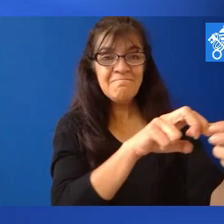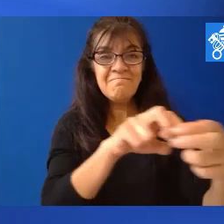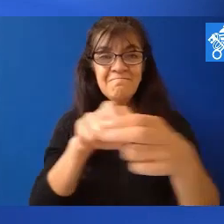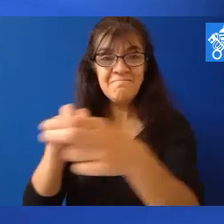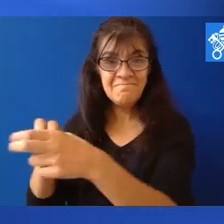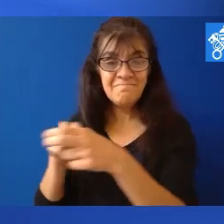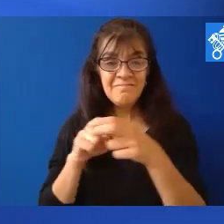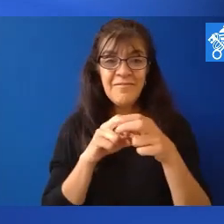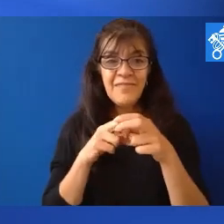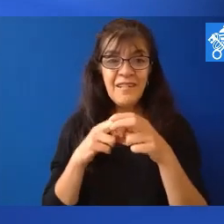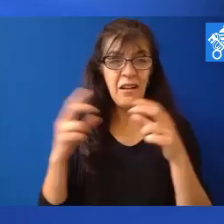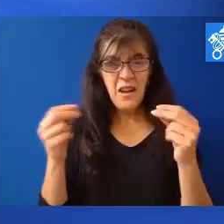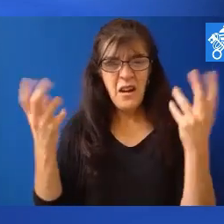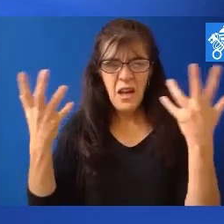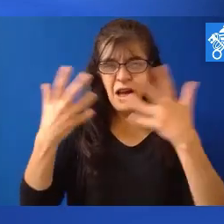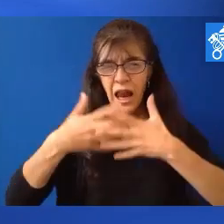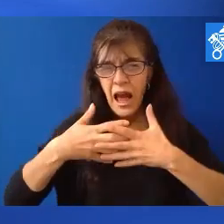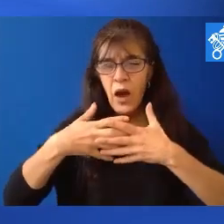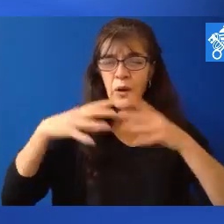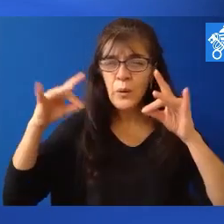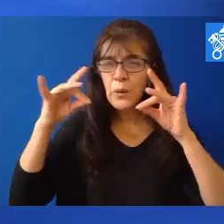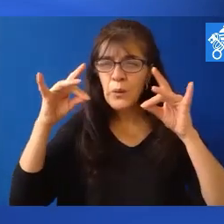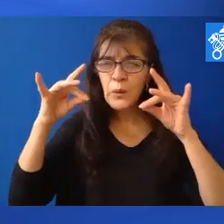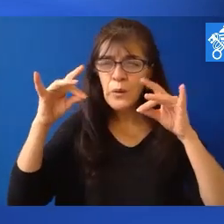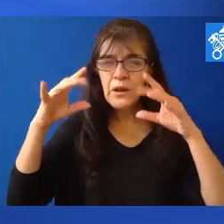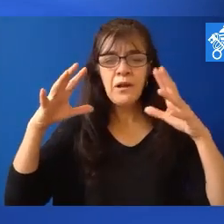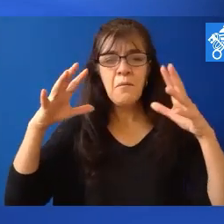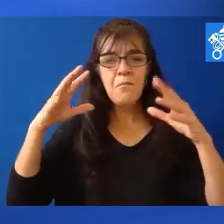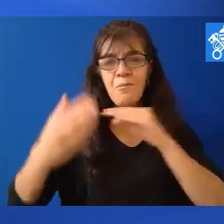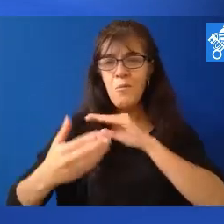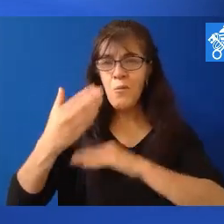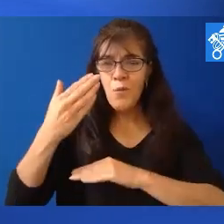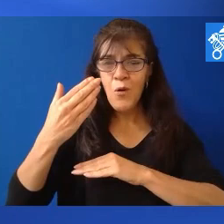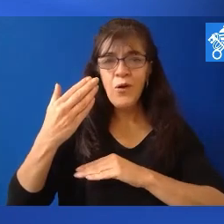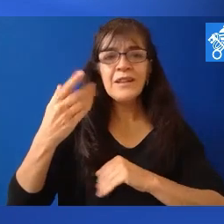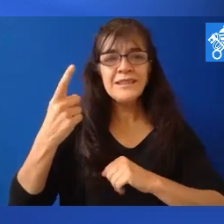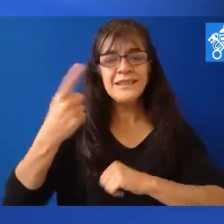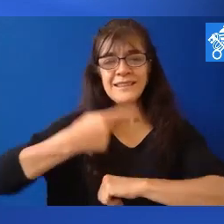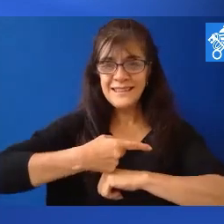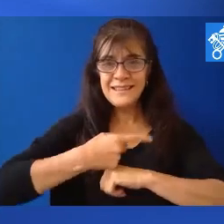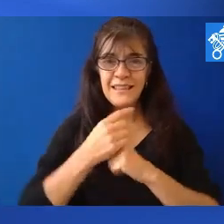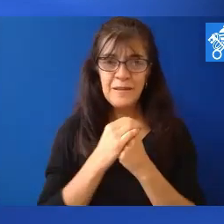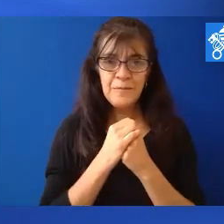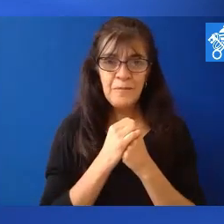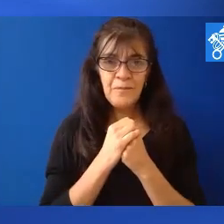here in the square. A rather cloudy, misty morning today.